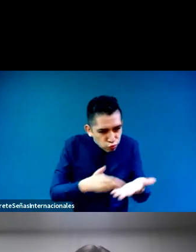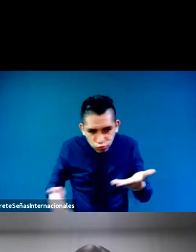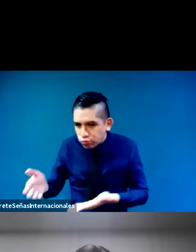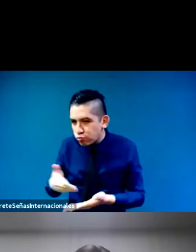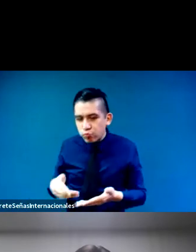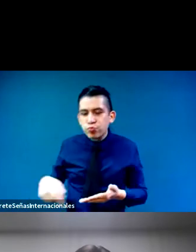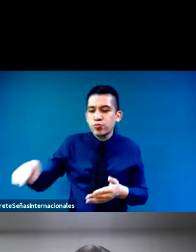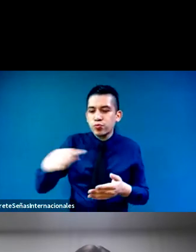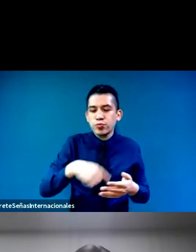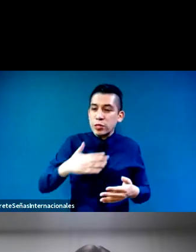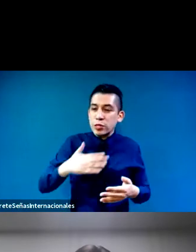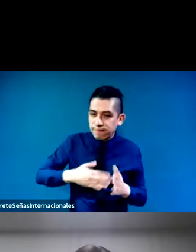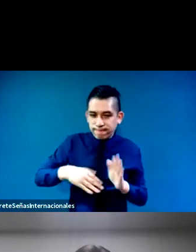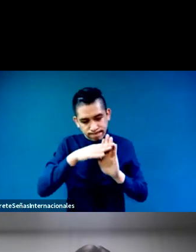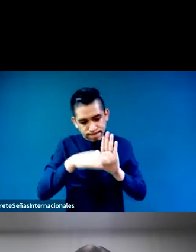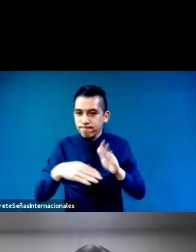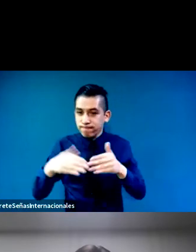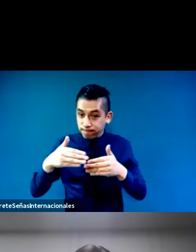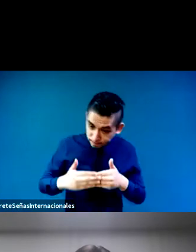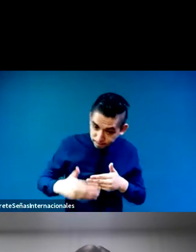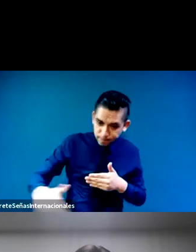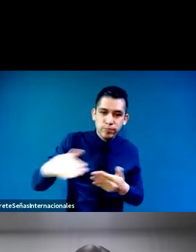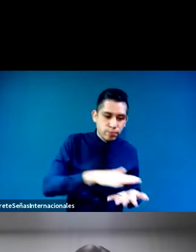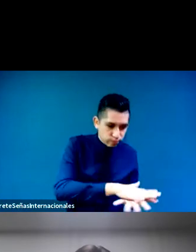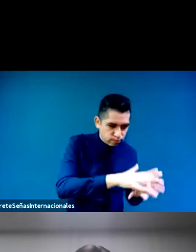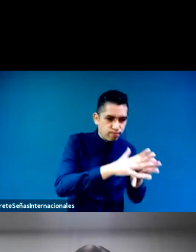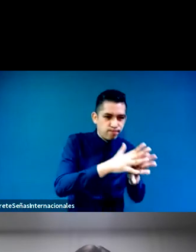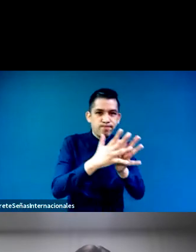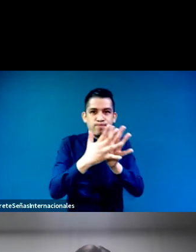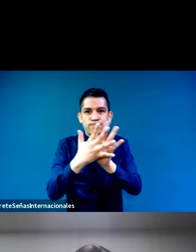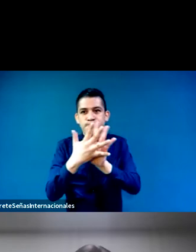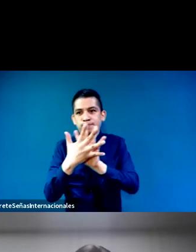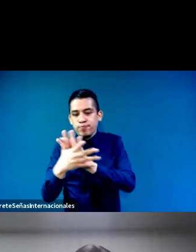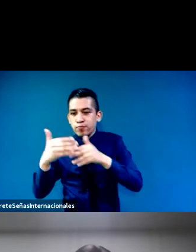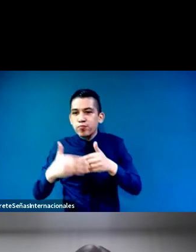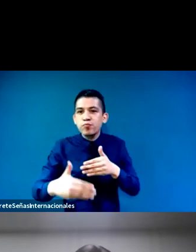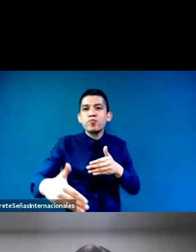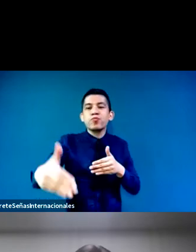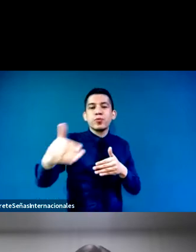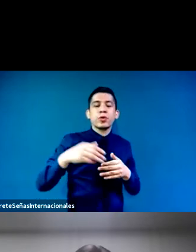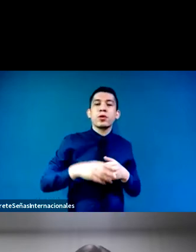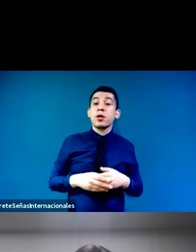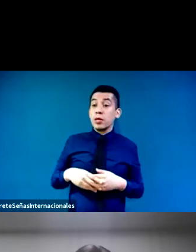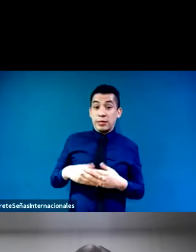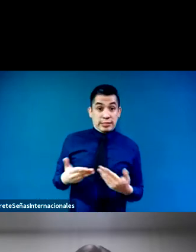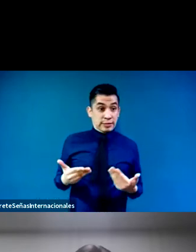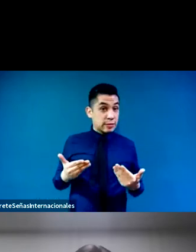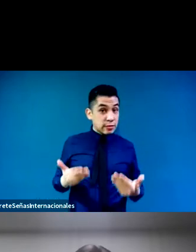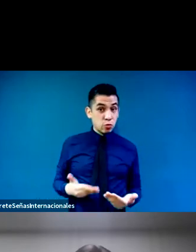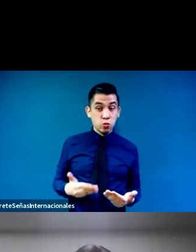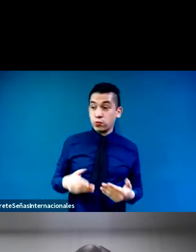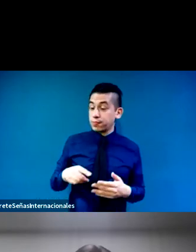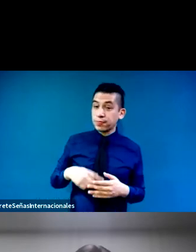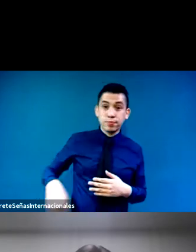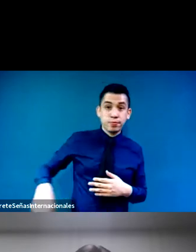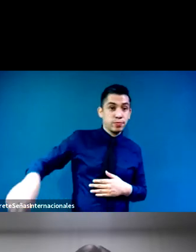to ensure that women and girls and gender diverse people everywhere can fully enjoy their economic rights. And so